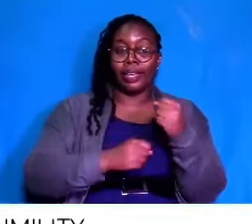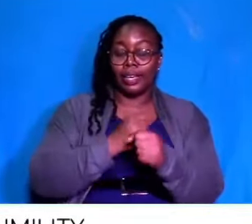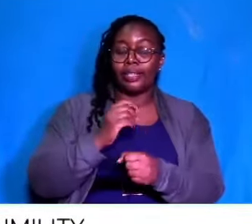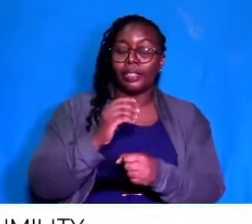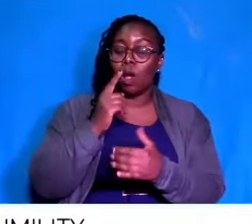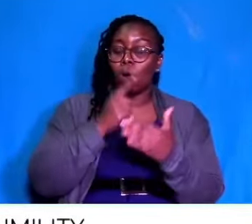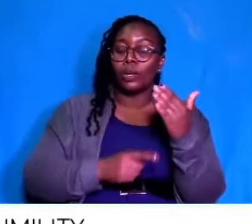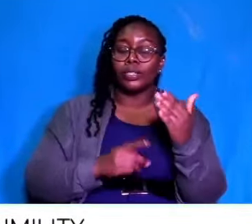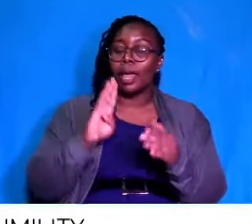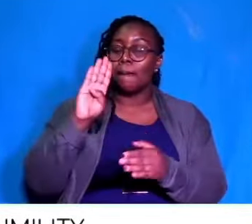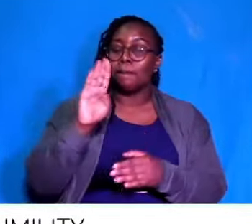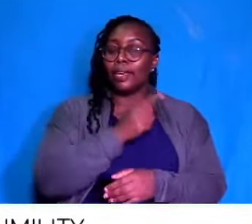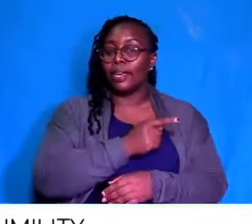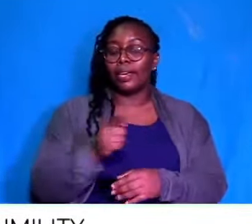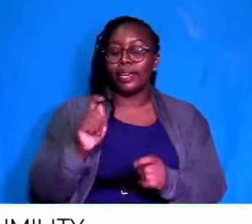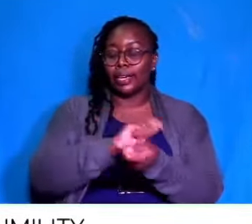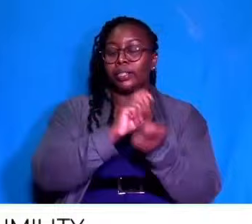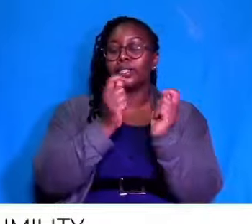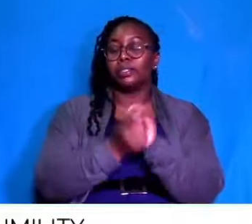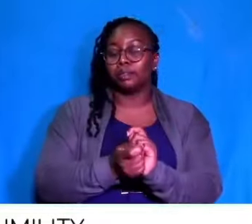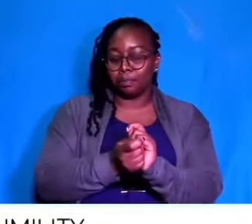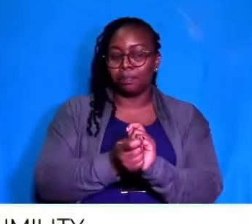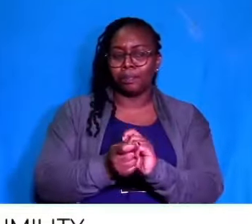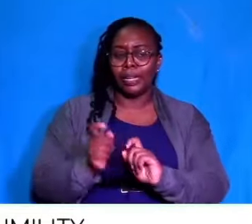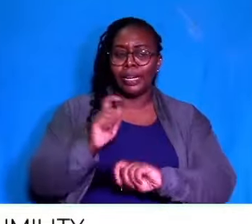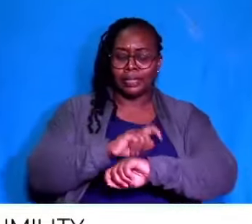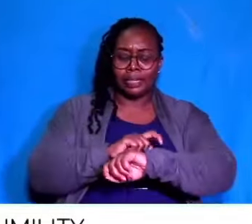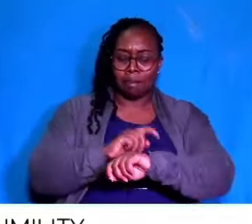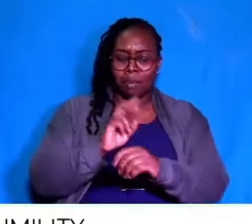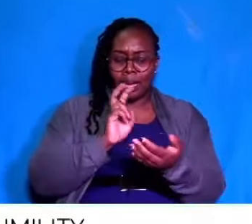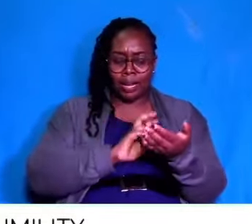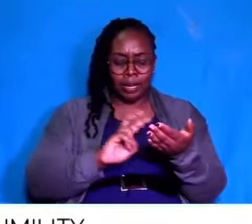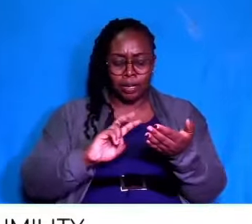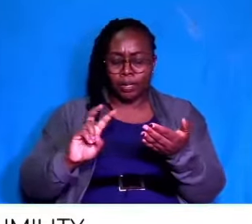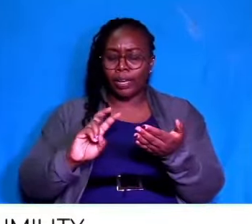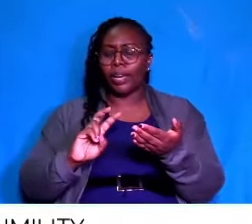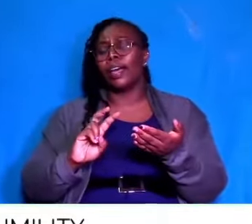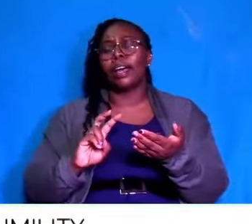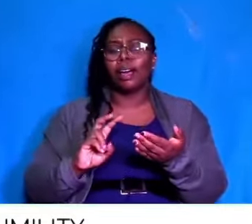began looking at Philippians in the last couple of weeks, we've gone from looking at